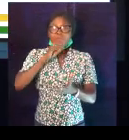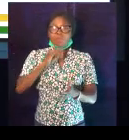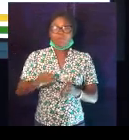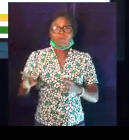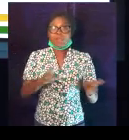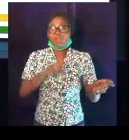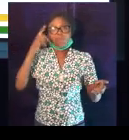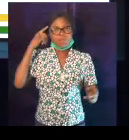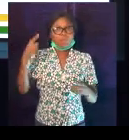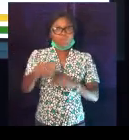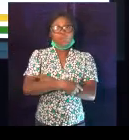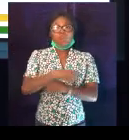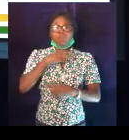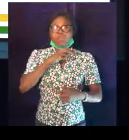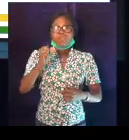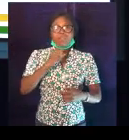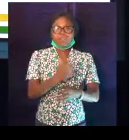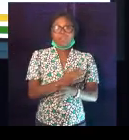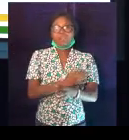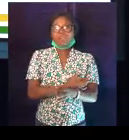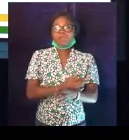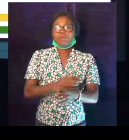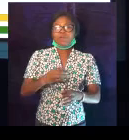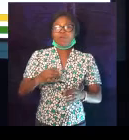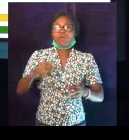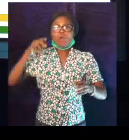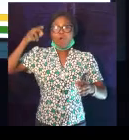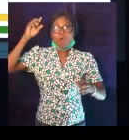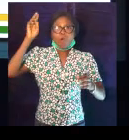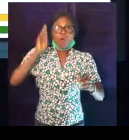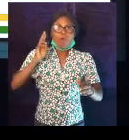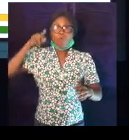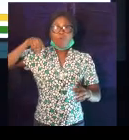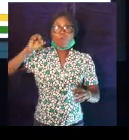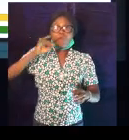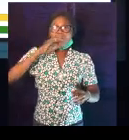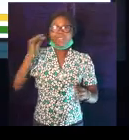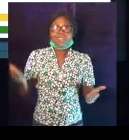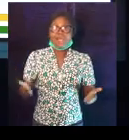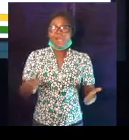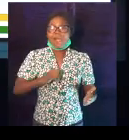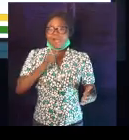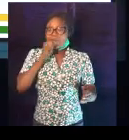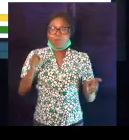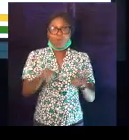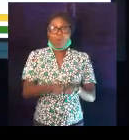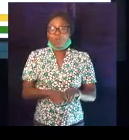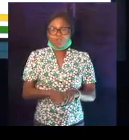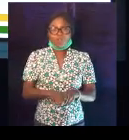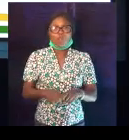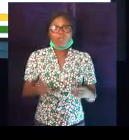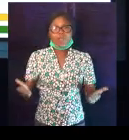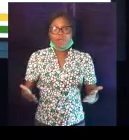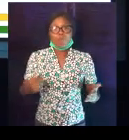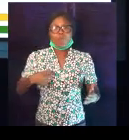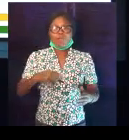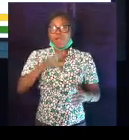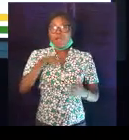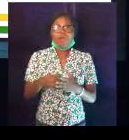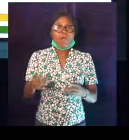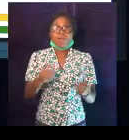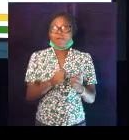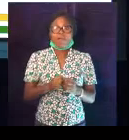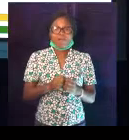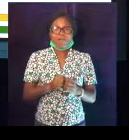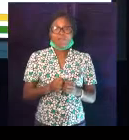for today's lesson. Then let's start. Uncle Popo is here. I am also here. We are here